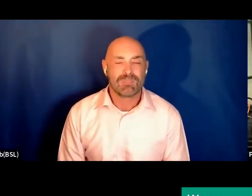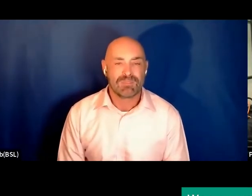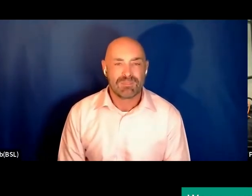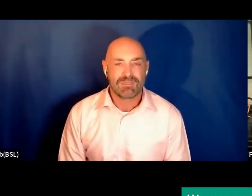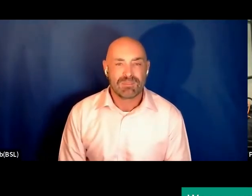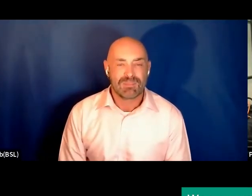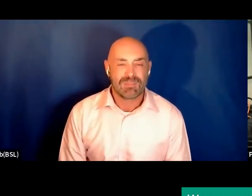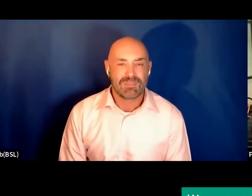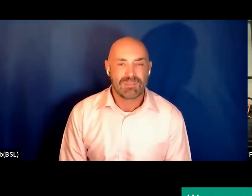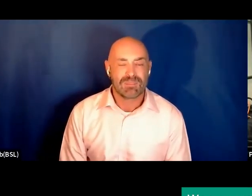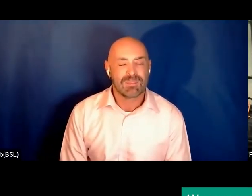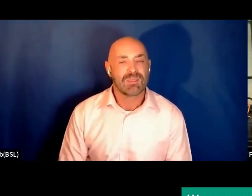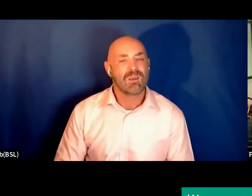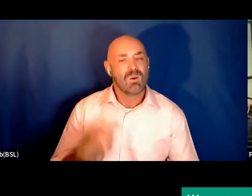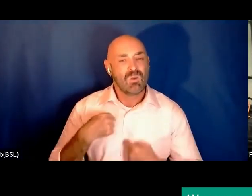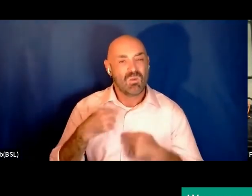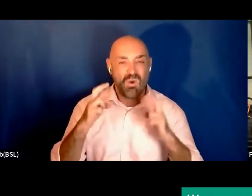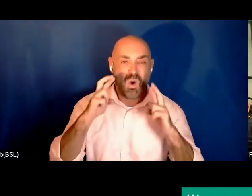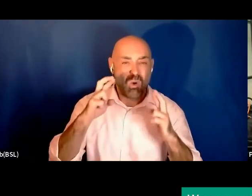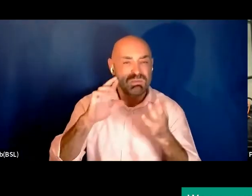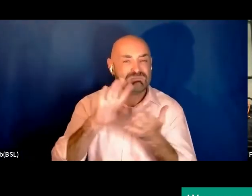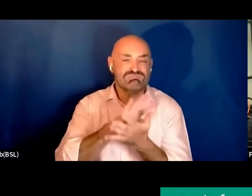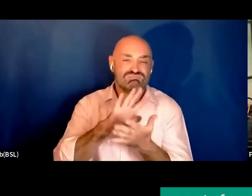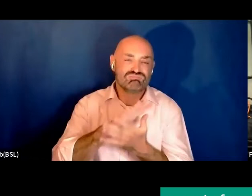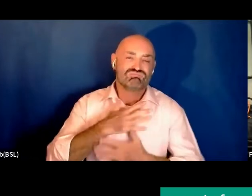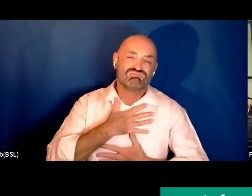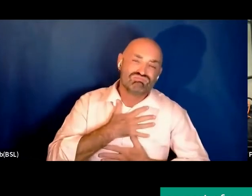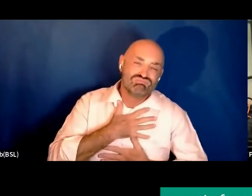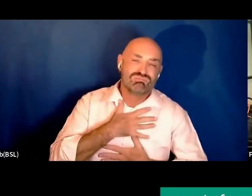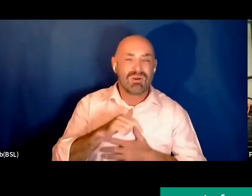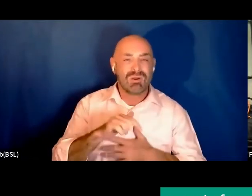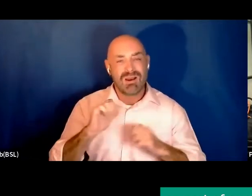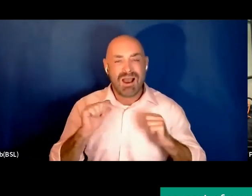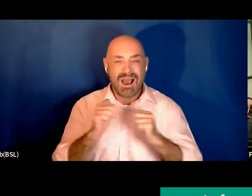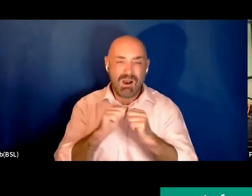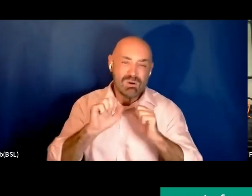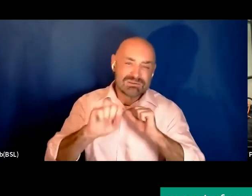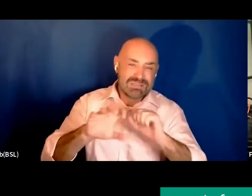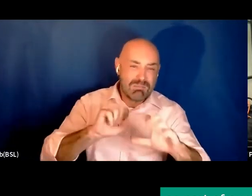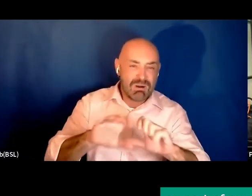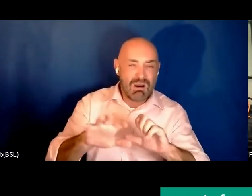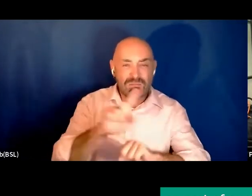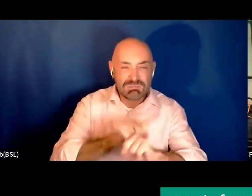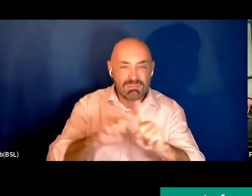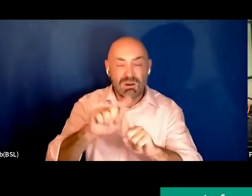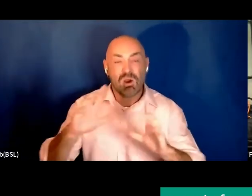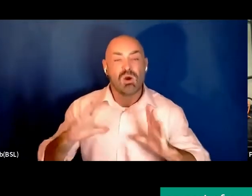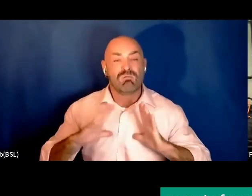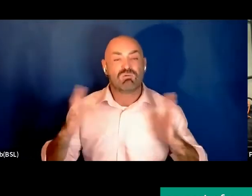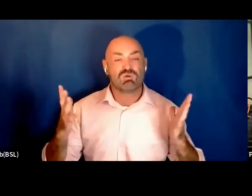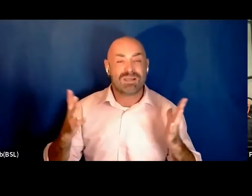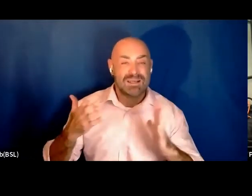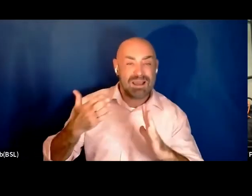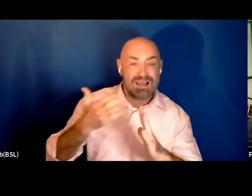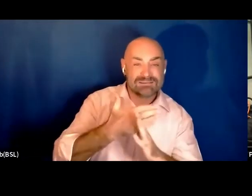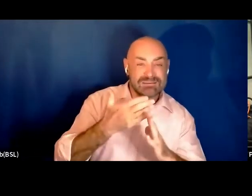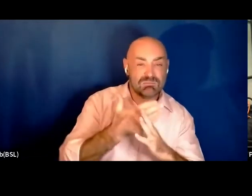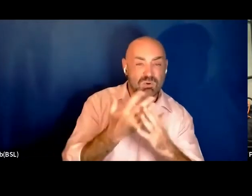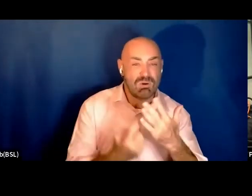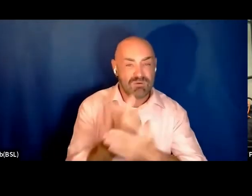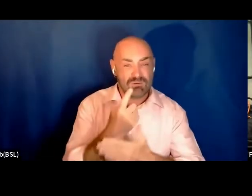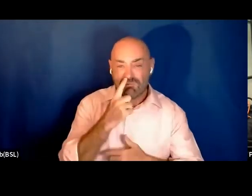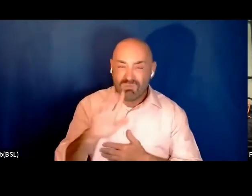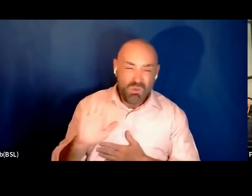We very much hope you enjoy this seminar, which is delivered as part of our commitment to providing free, accessible events to